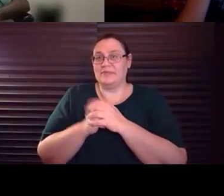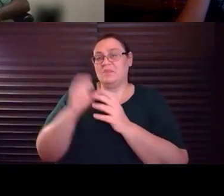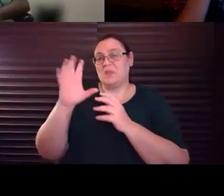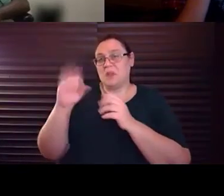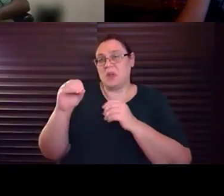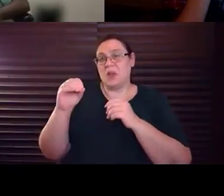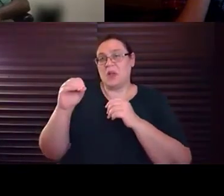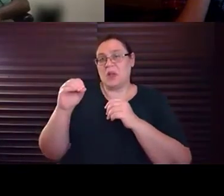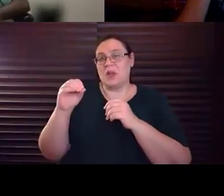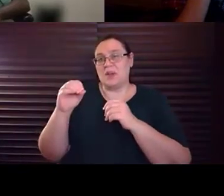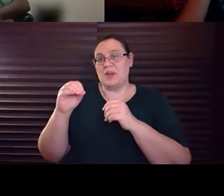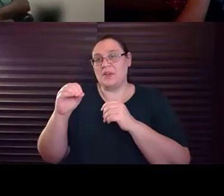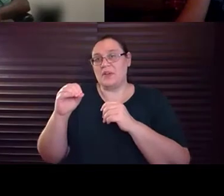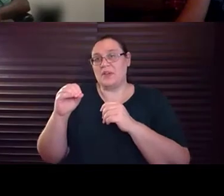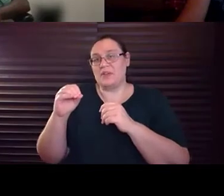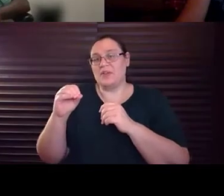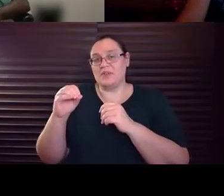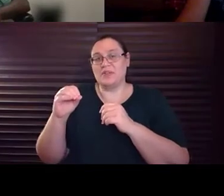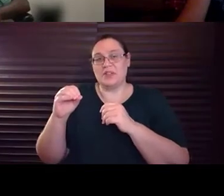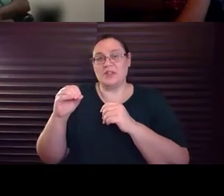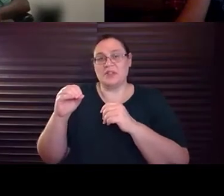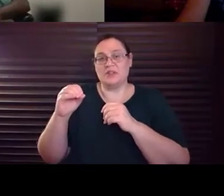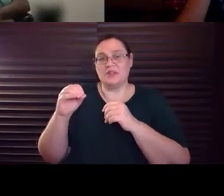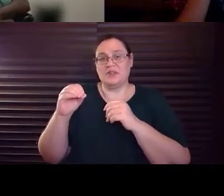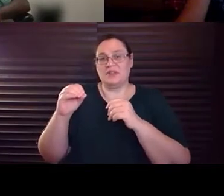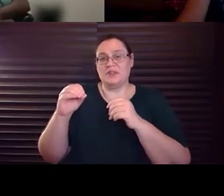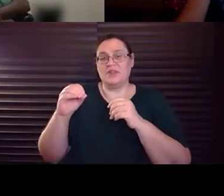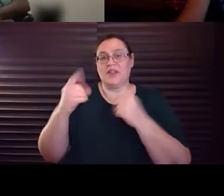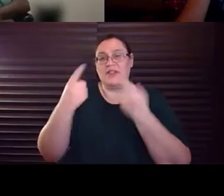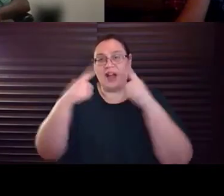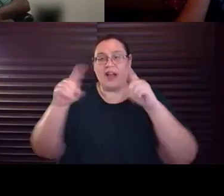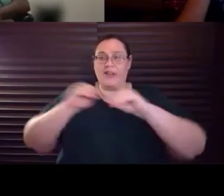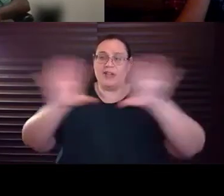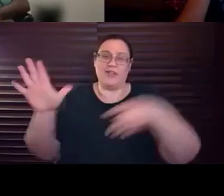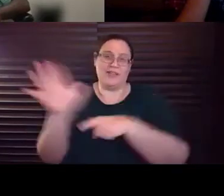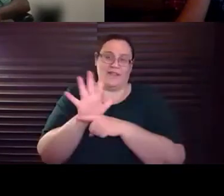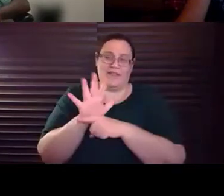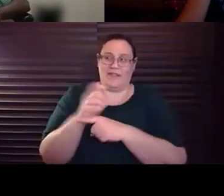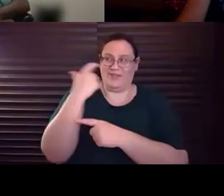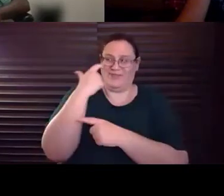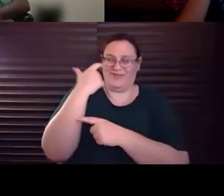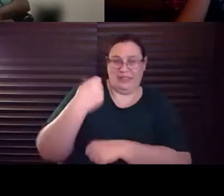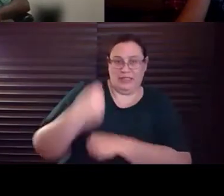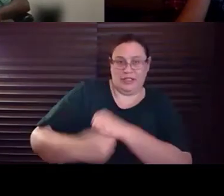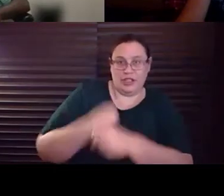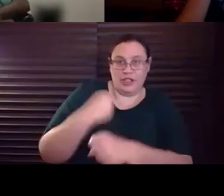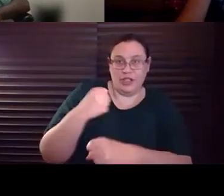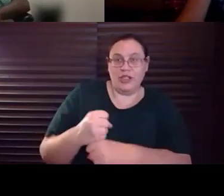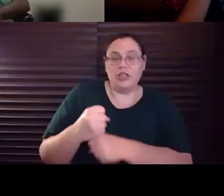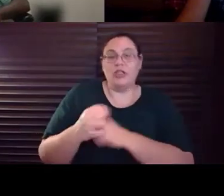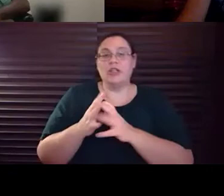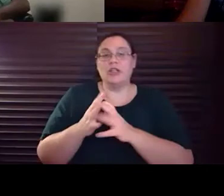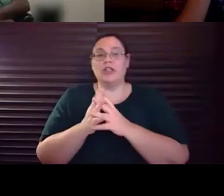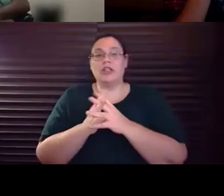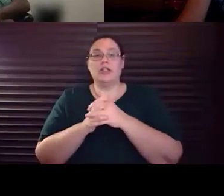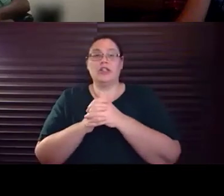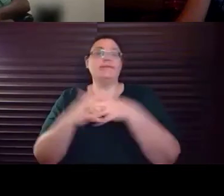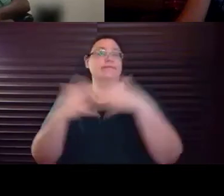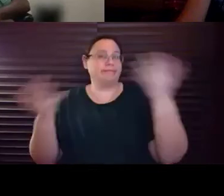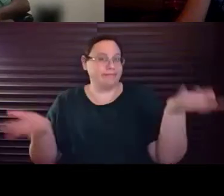deal until this year. And yeah, so really